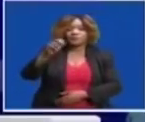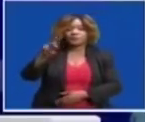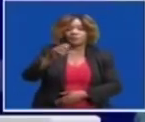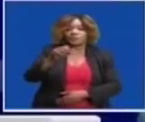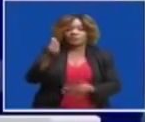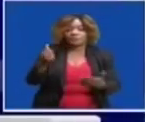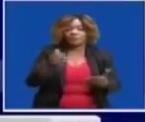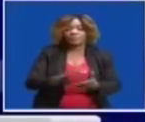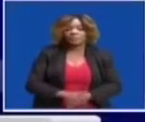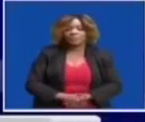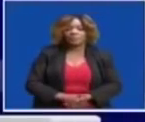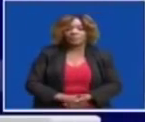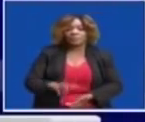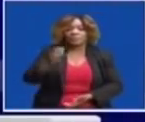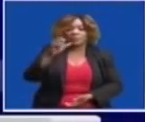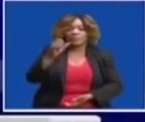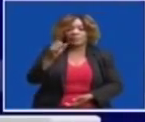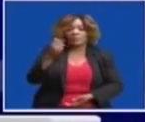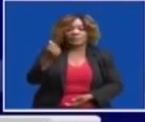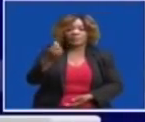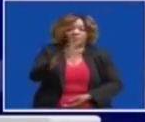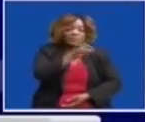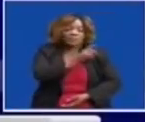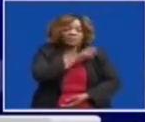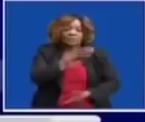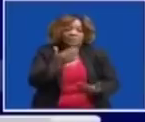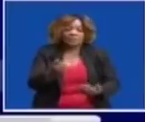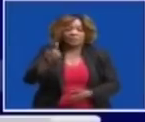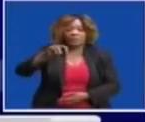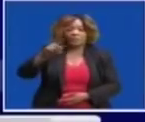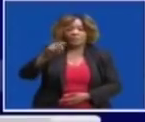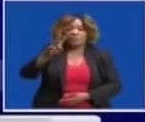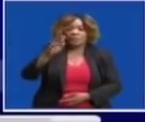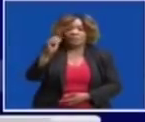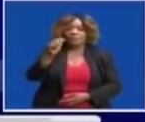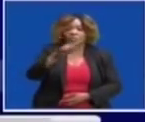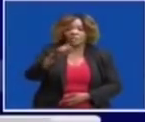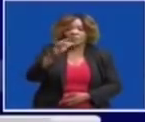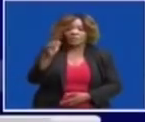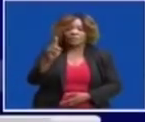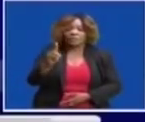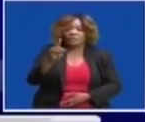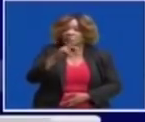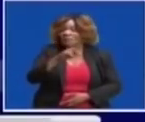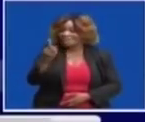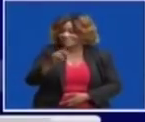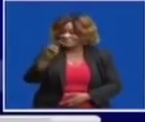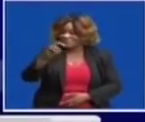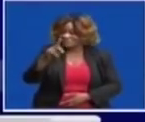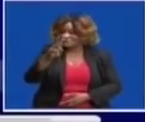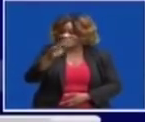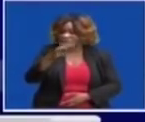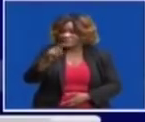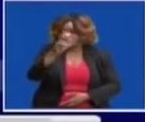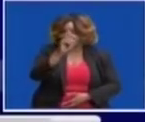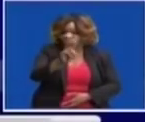Stars stand Zambia Police-sponsored side Nkwazi Football Club by 2-0. And in